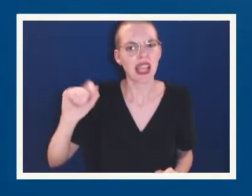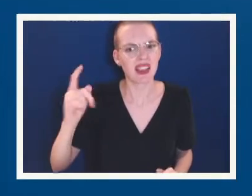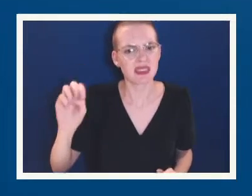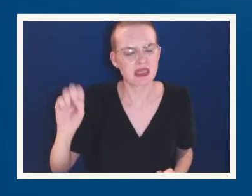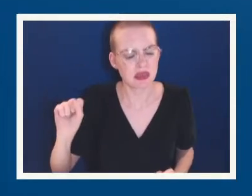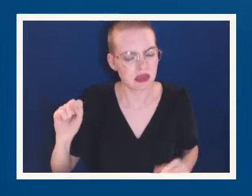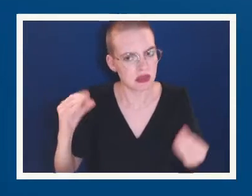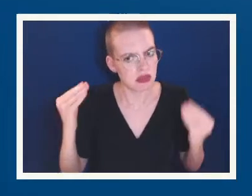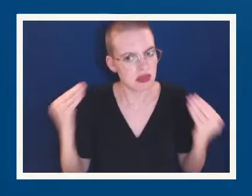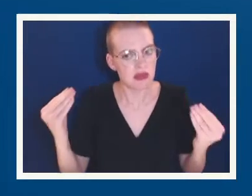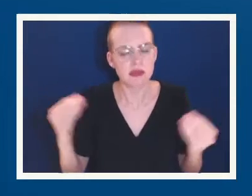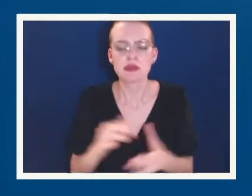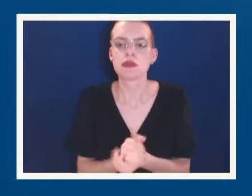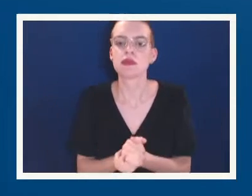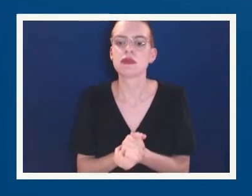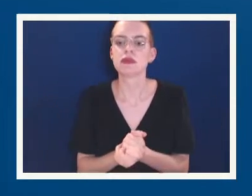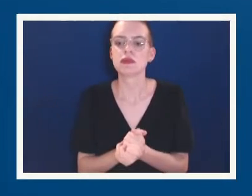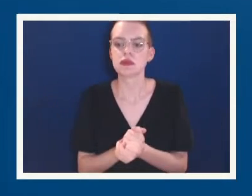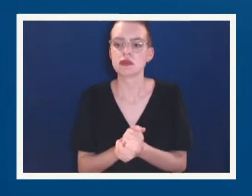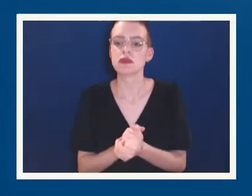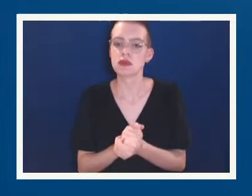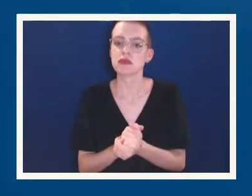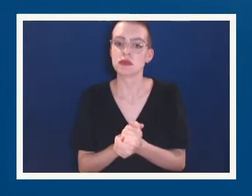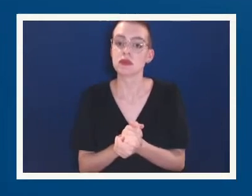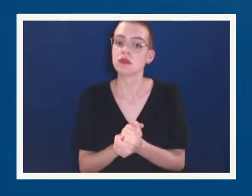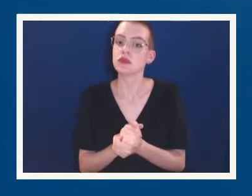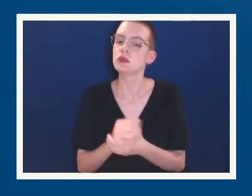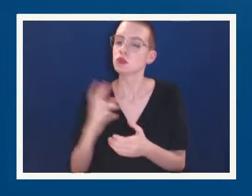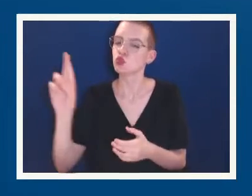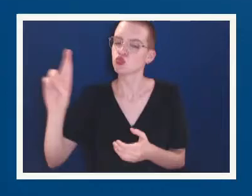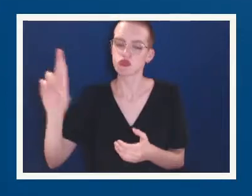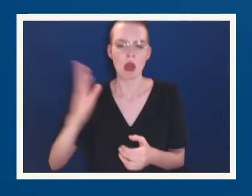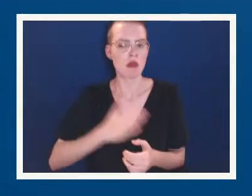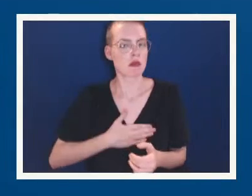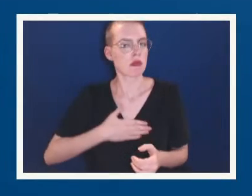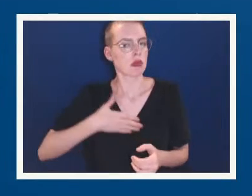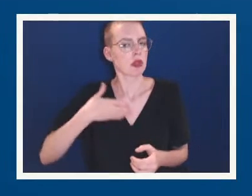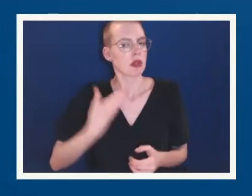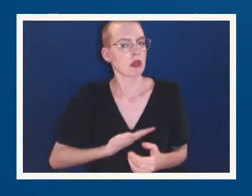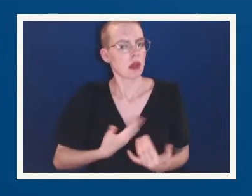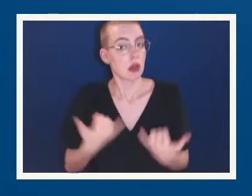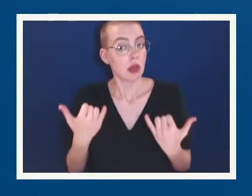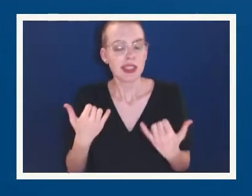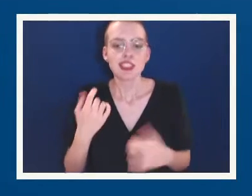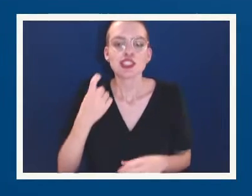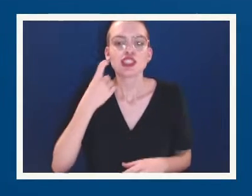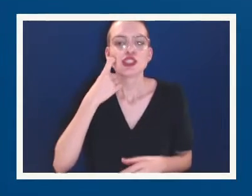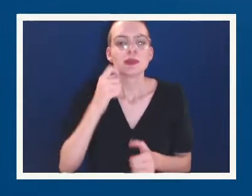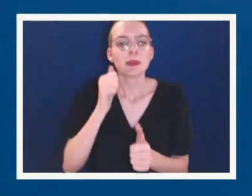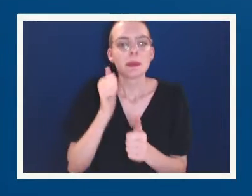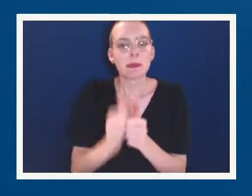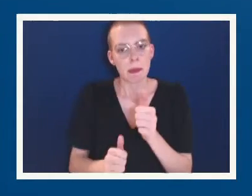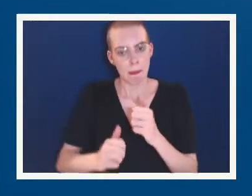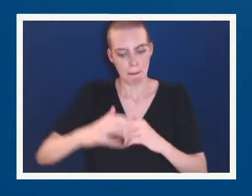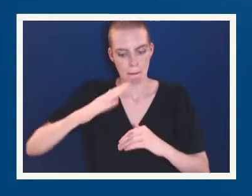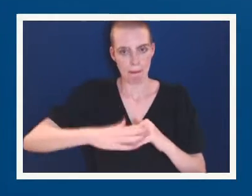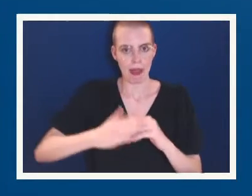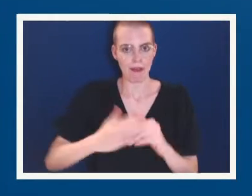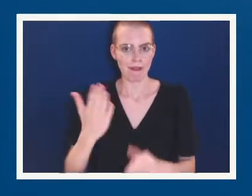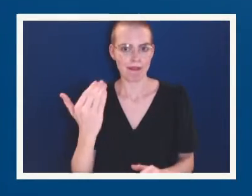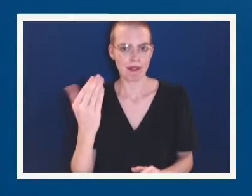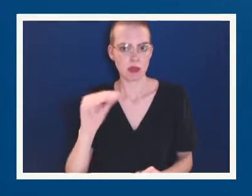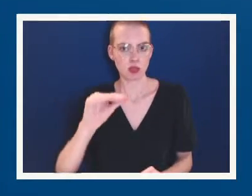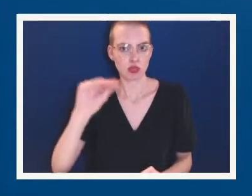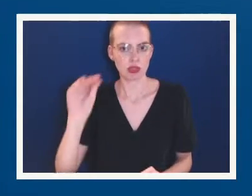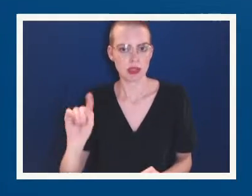One of the reasons they're so upset with me is we just passed a minimum 15% tax. Look, folks, if you're a school teacher, you pay more than